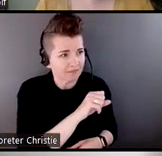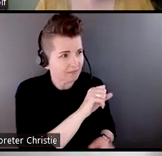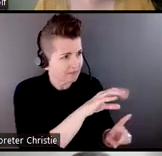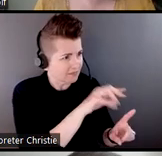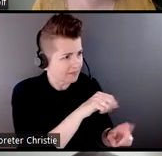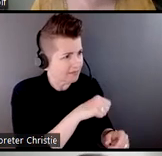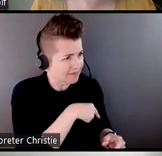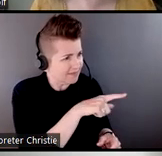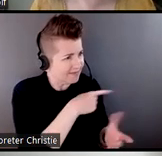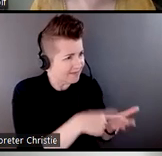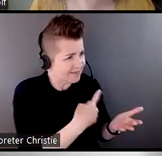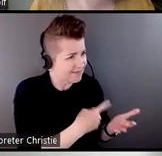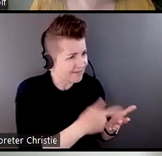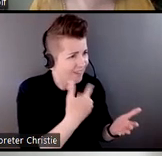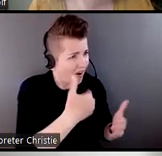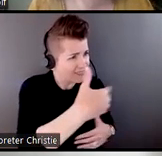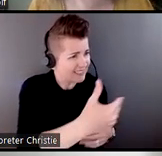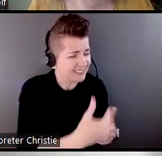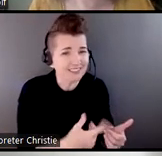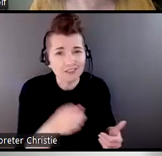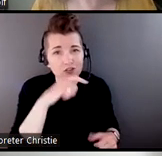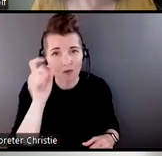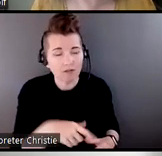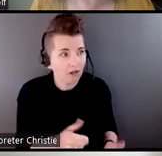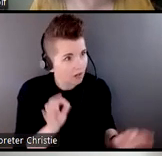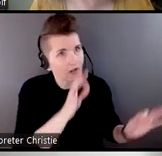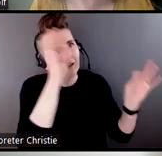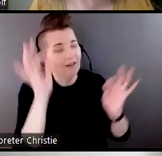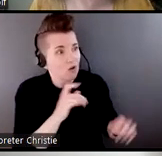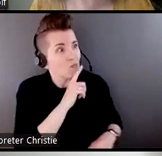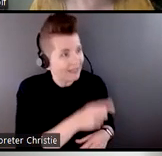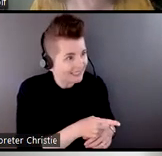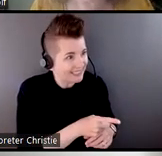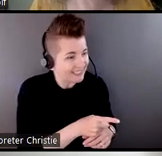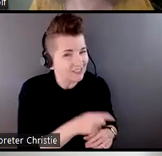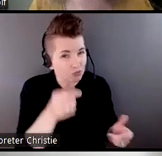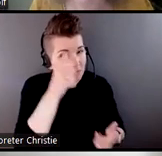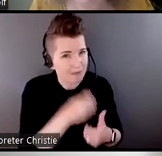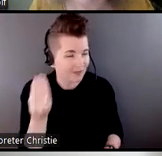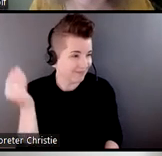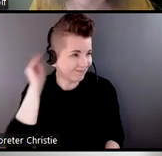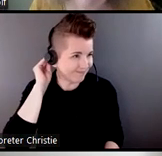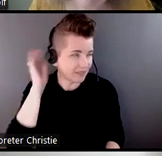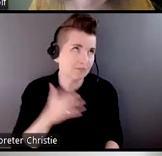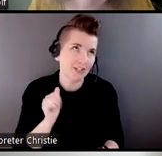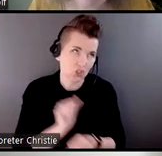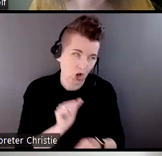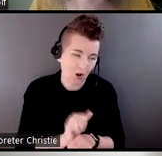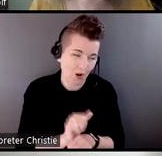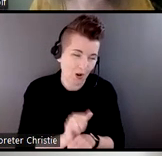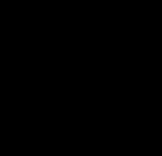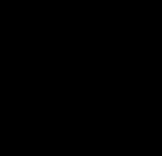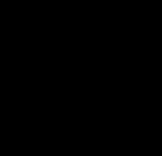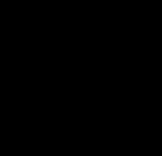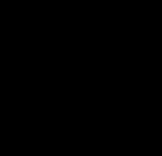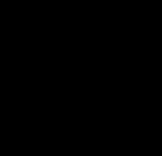give a bit of a chuckle and go, okay, yeah, that's right. I guess it's top of mind for me because this is what I do. So we want to